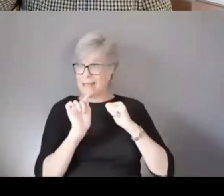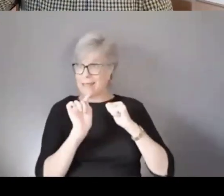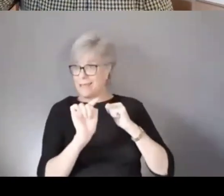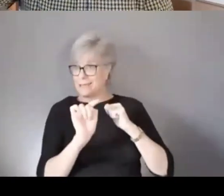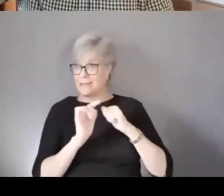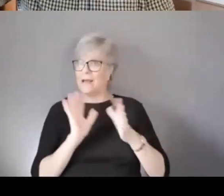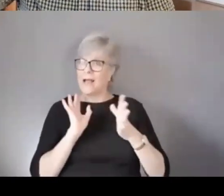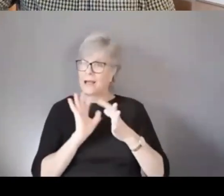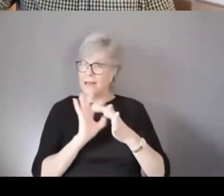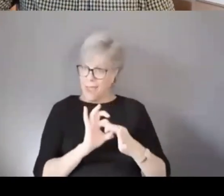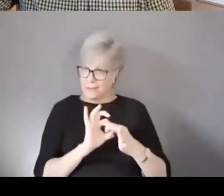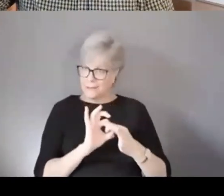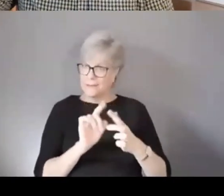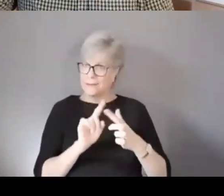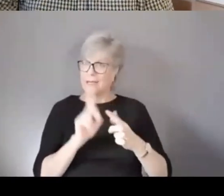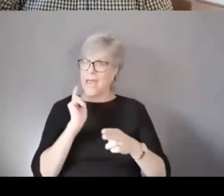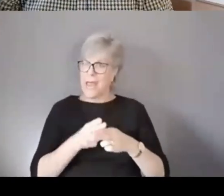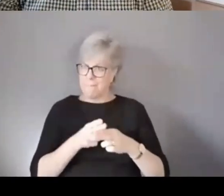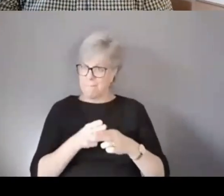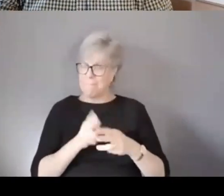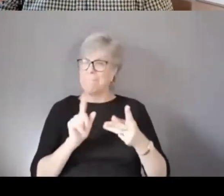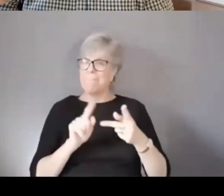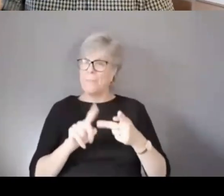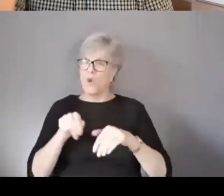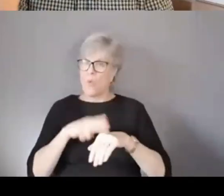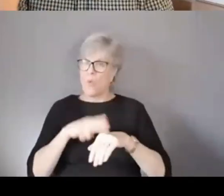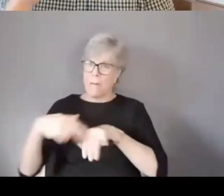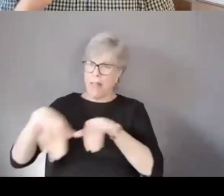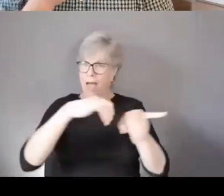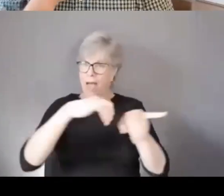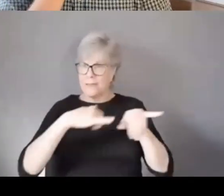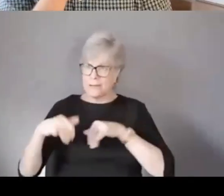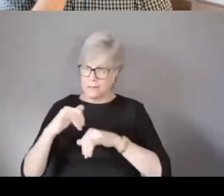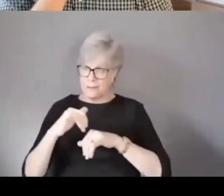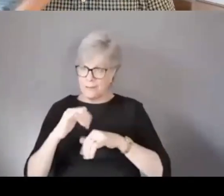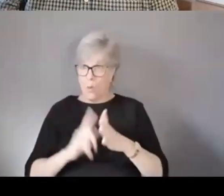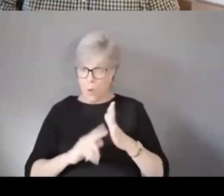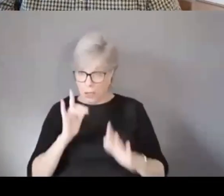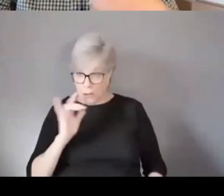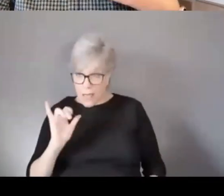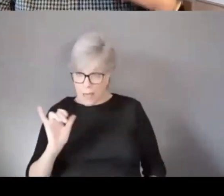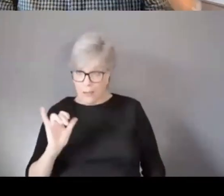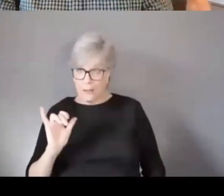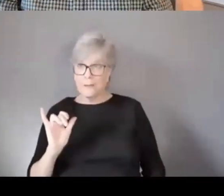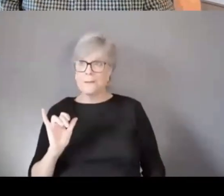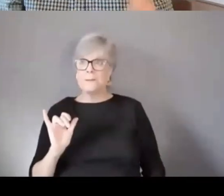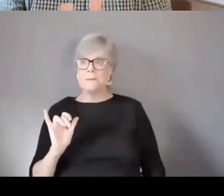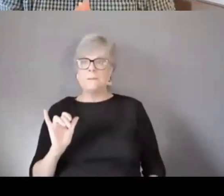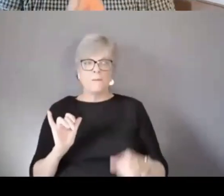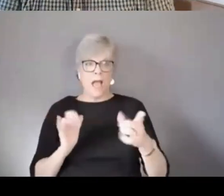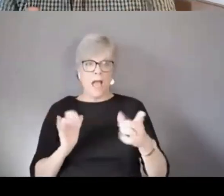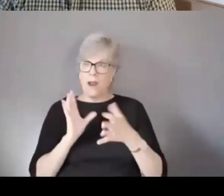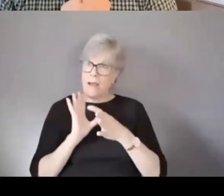to connect, we want to name, and we want to normalize. So what that looks like is I want to